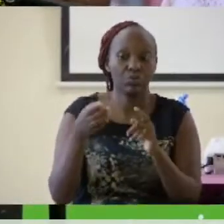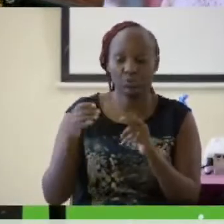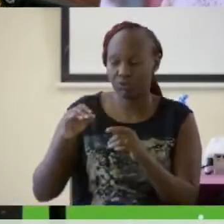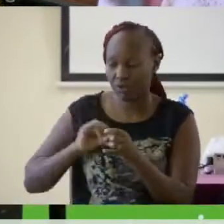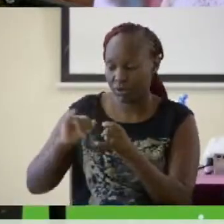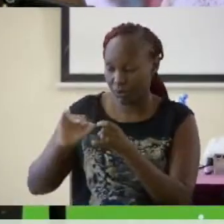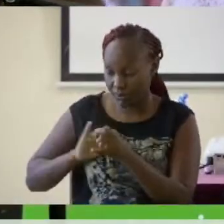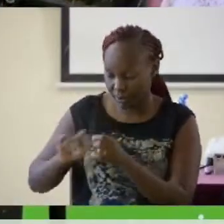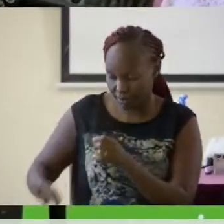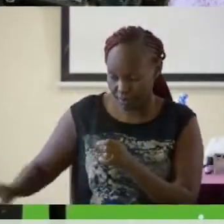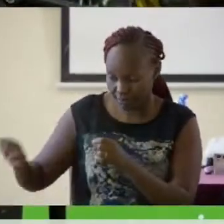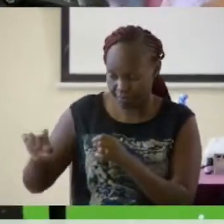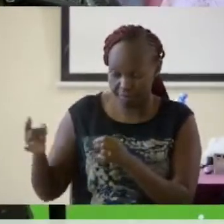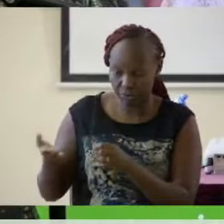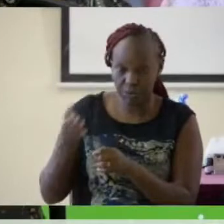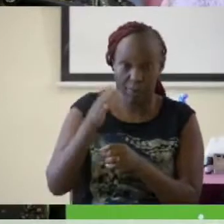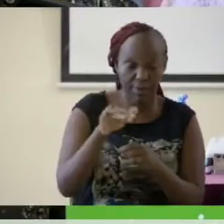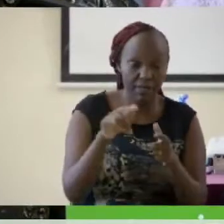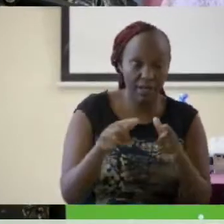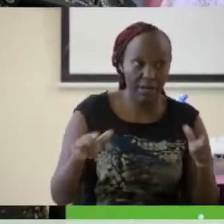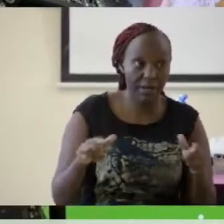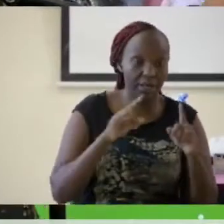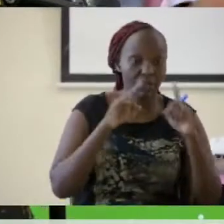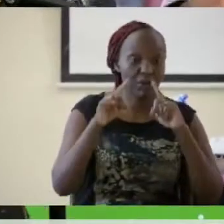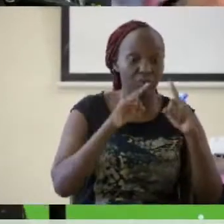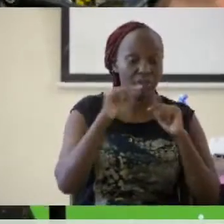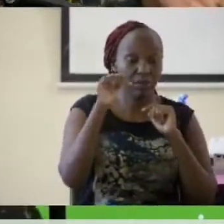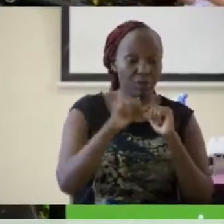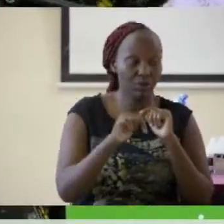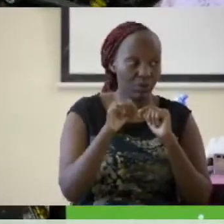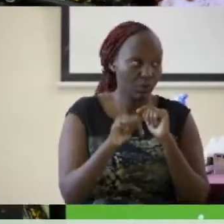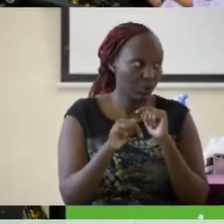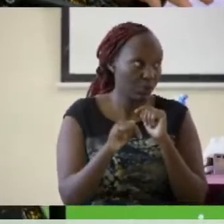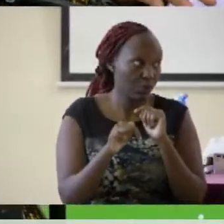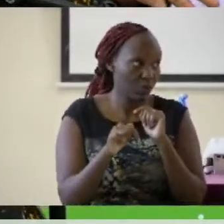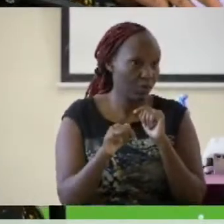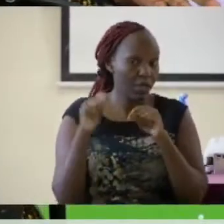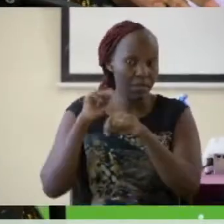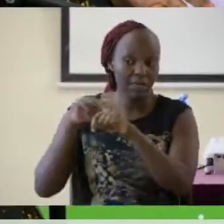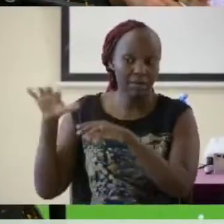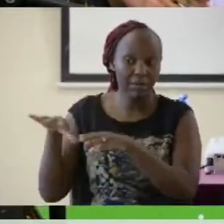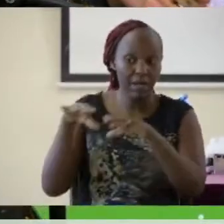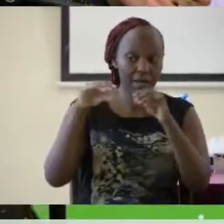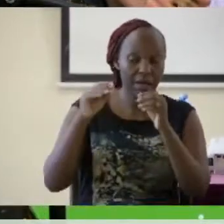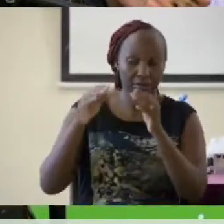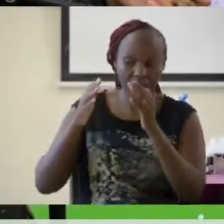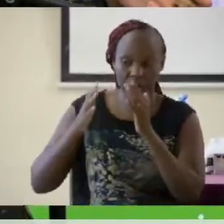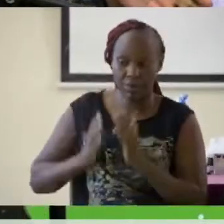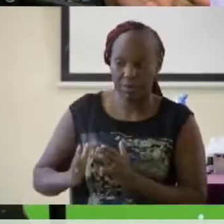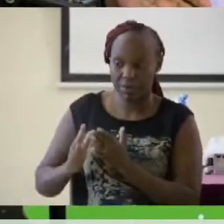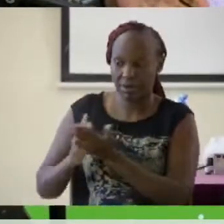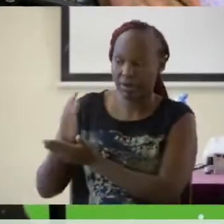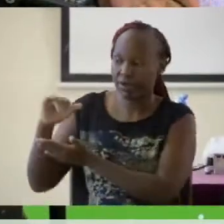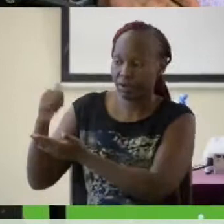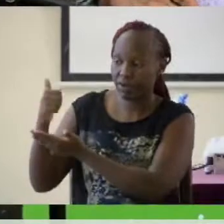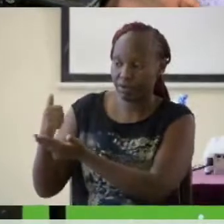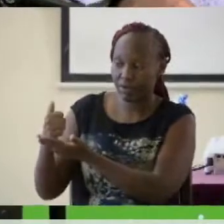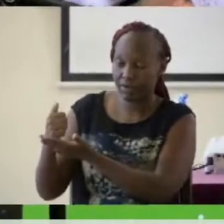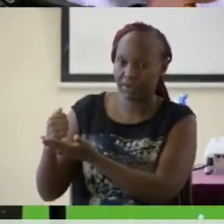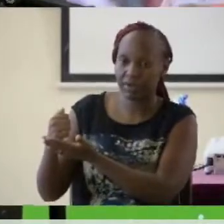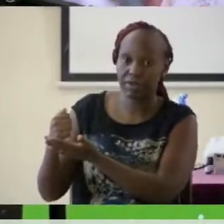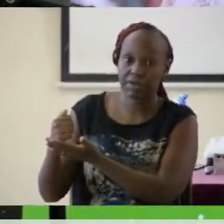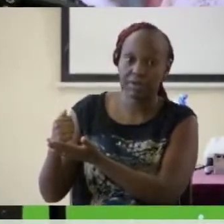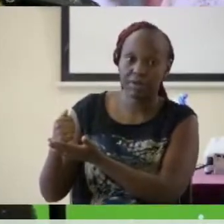reinstated. And as we are speaking today, okay, once I left Kenya National Commission on Human Rights, many people did not find